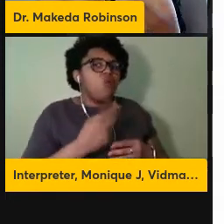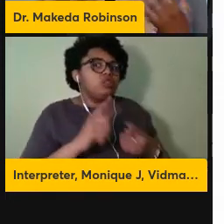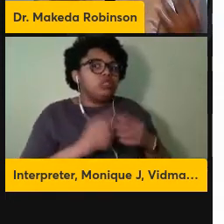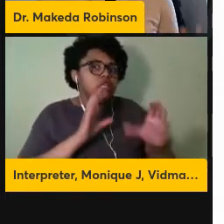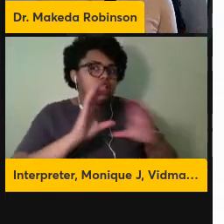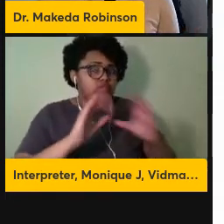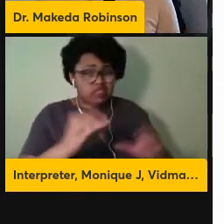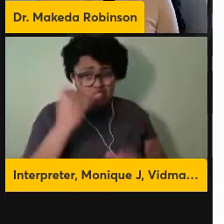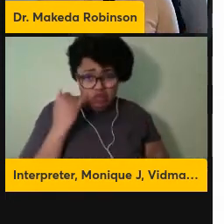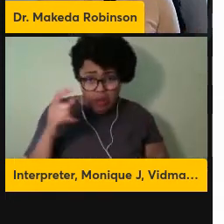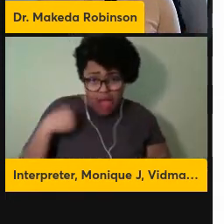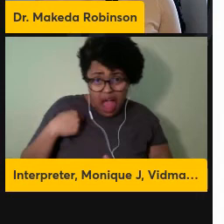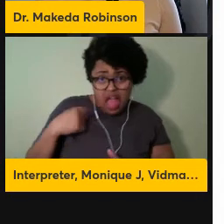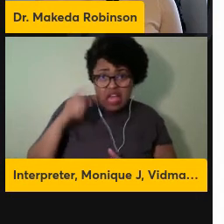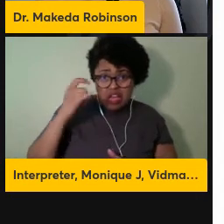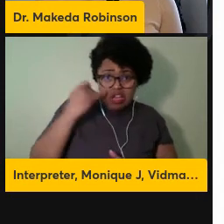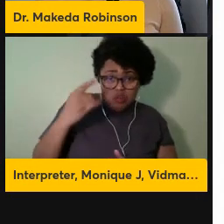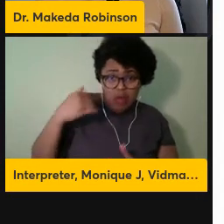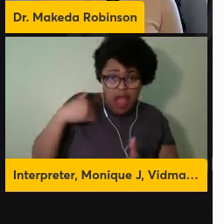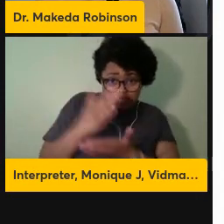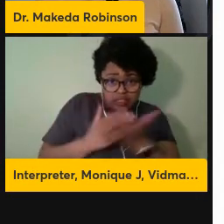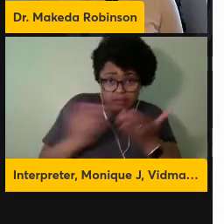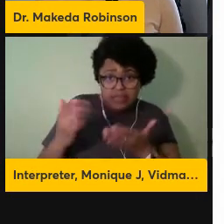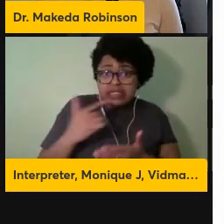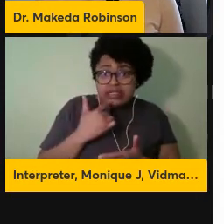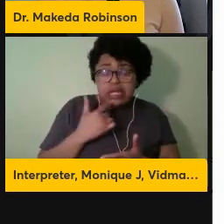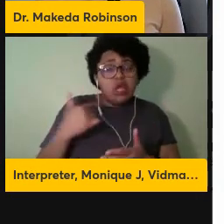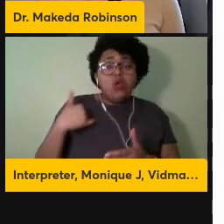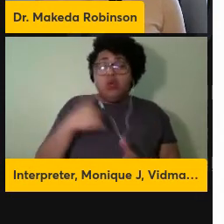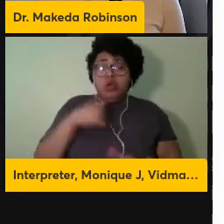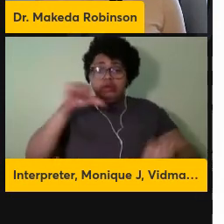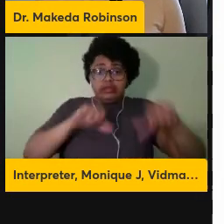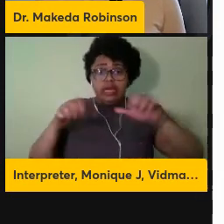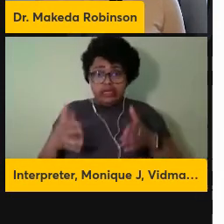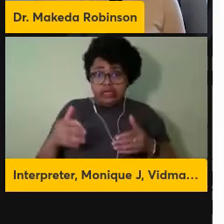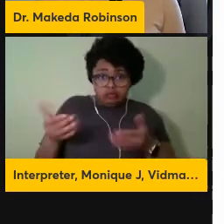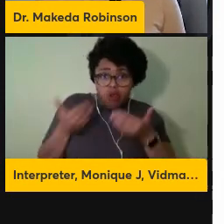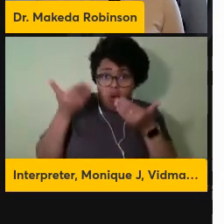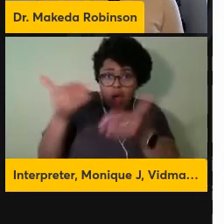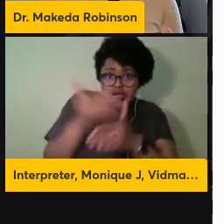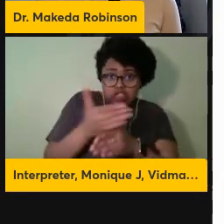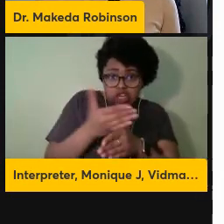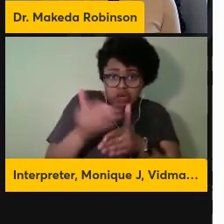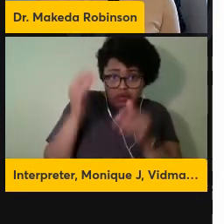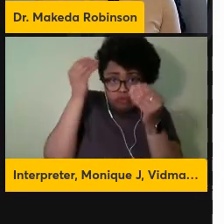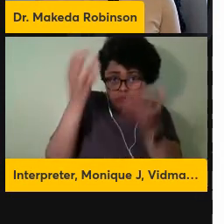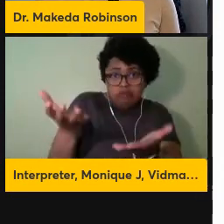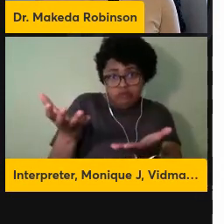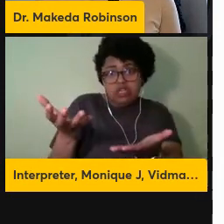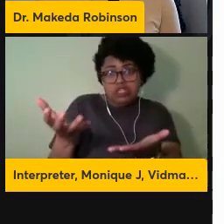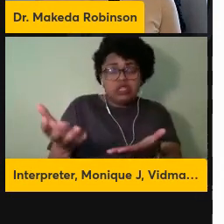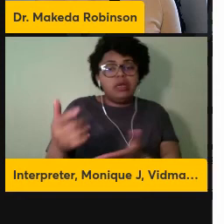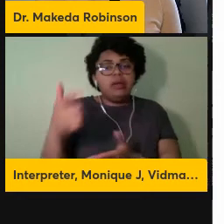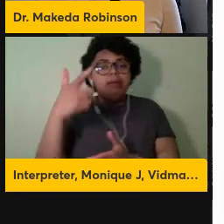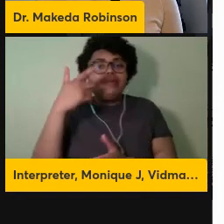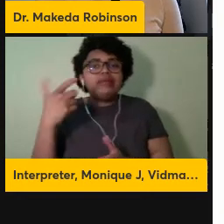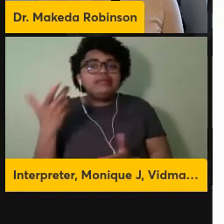who are really becoming experts in our field, and being able to share that with people, I think, is very meaningful, especially as Black